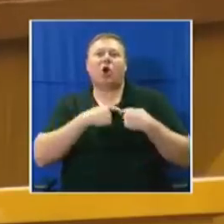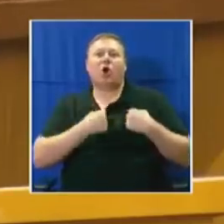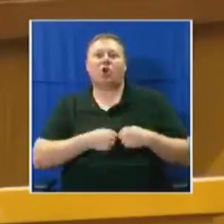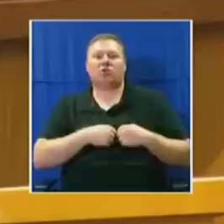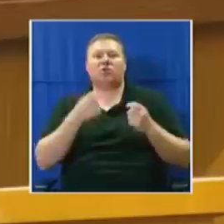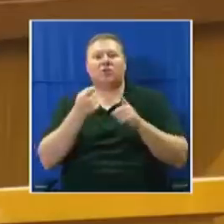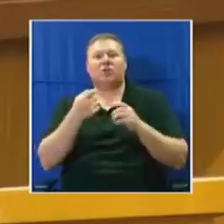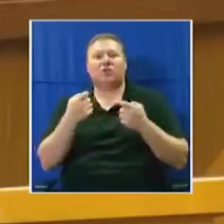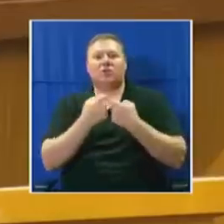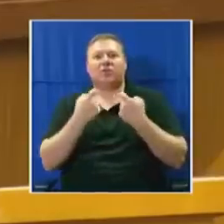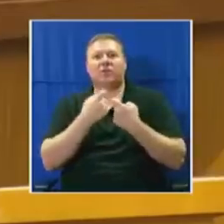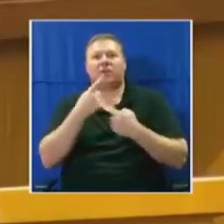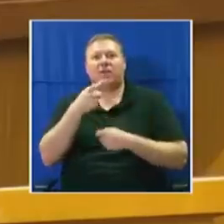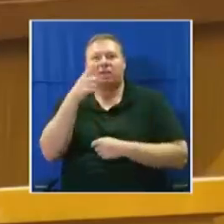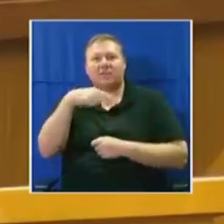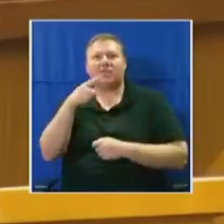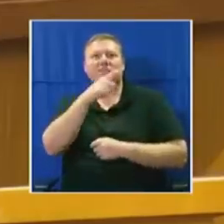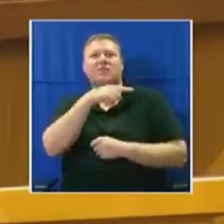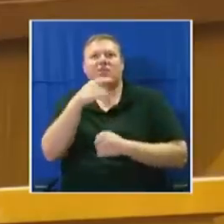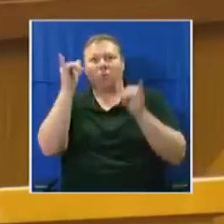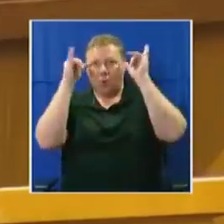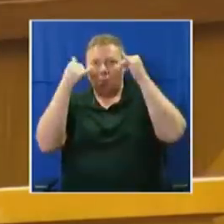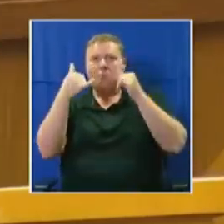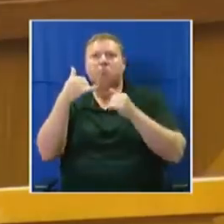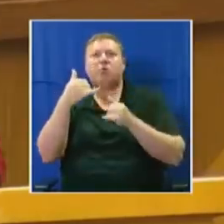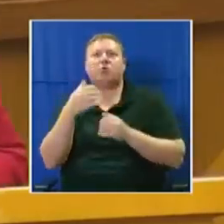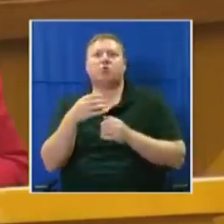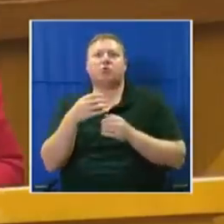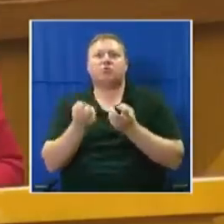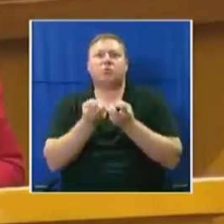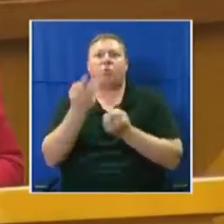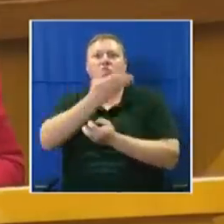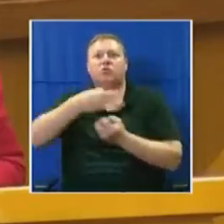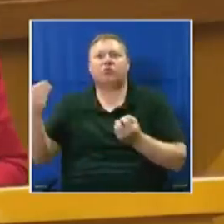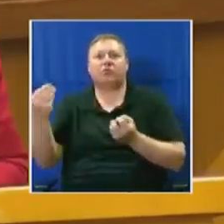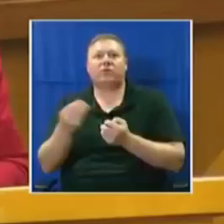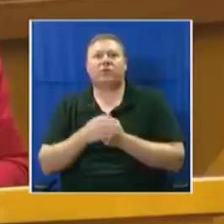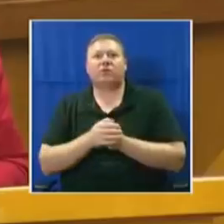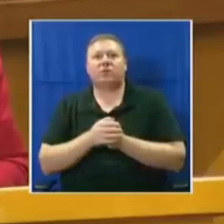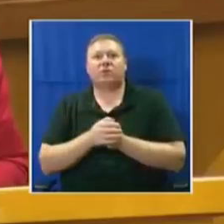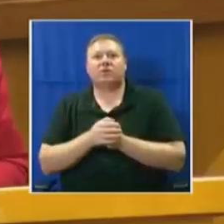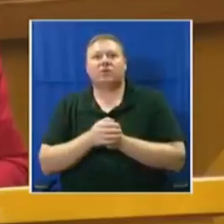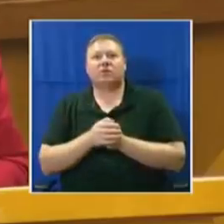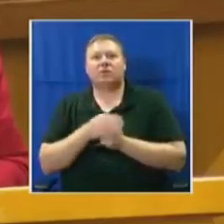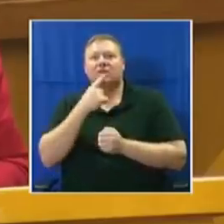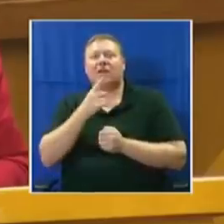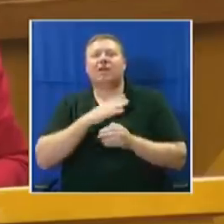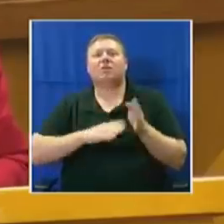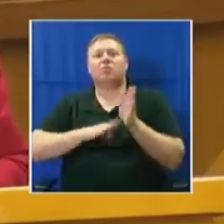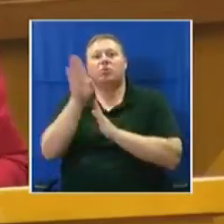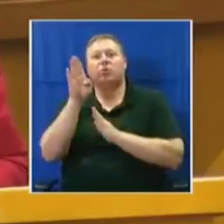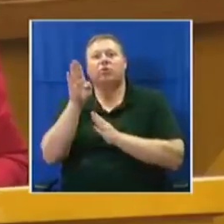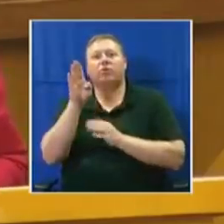these castrated bulls will for once live up to the words that they say when they say they would improve the lives of all